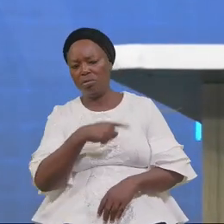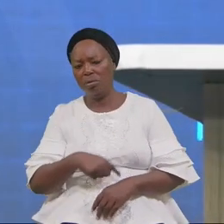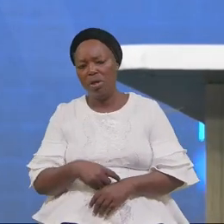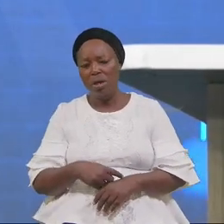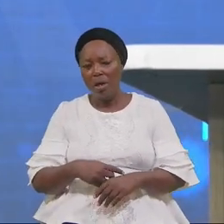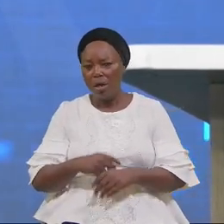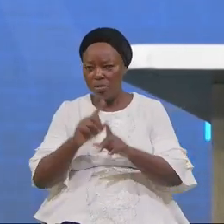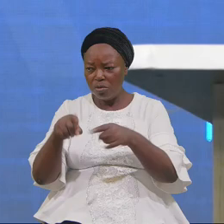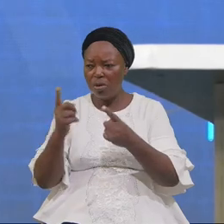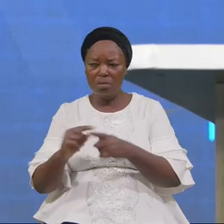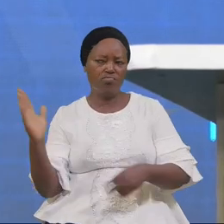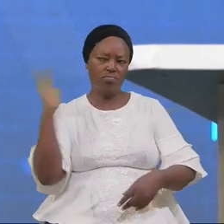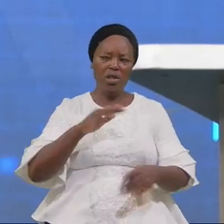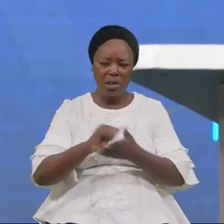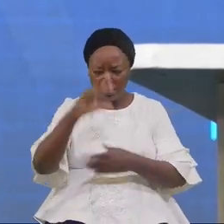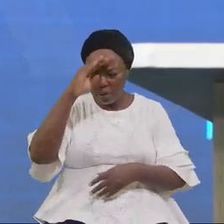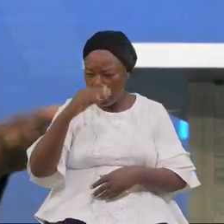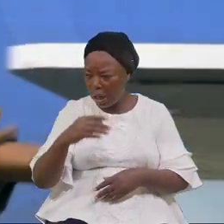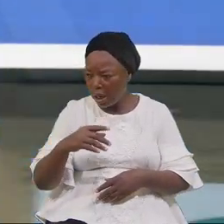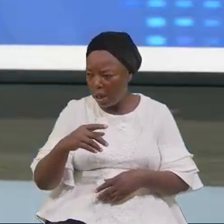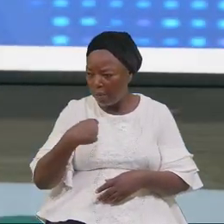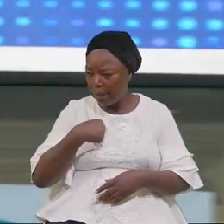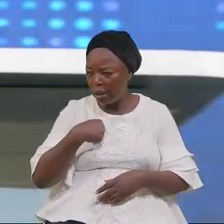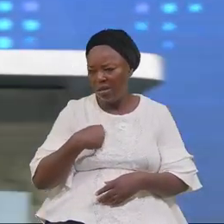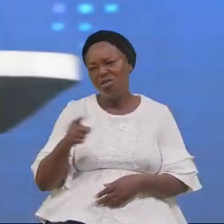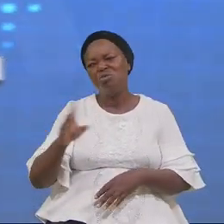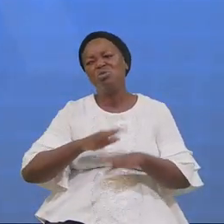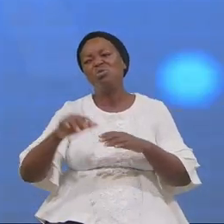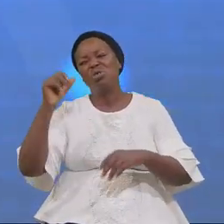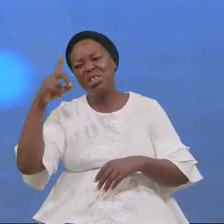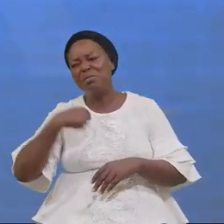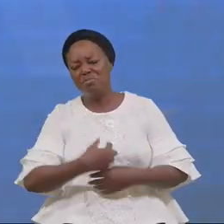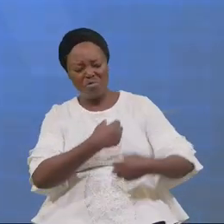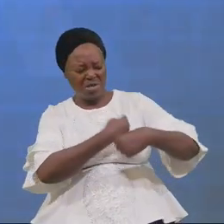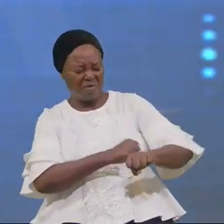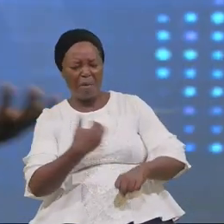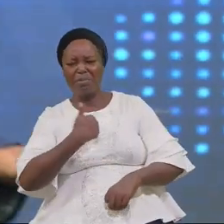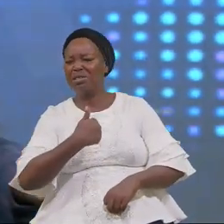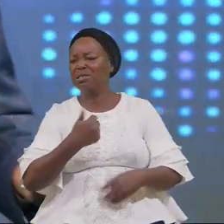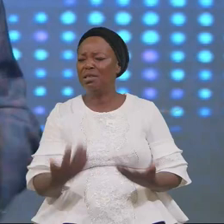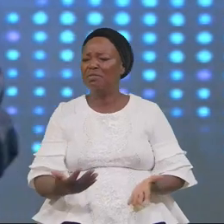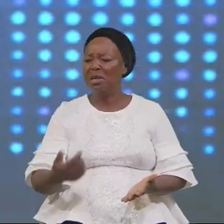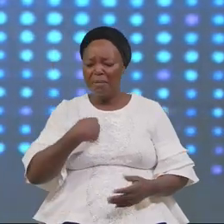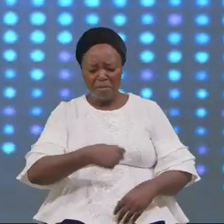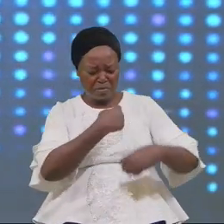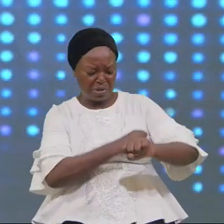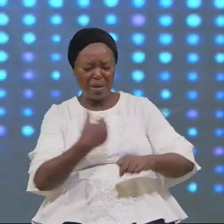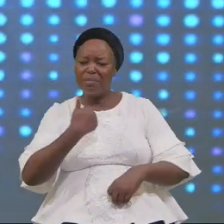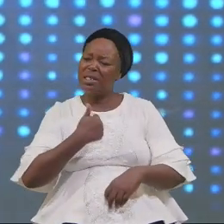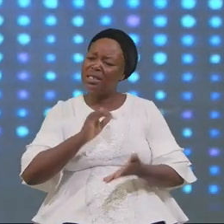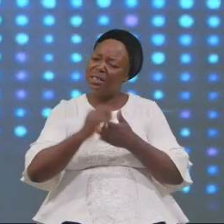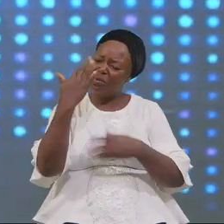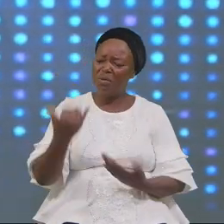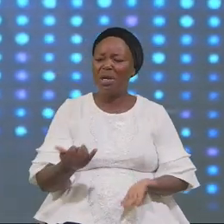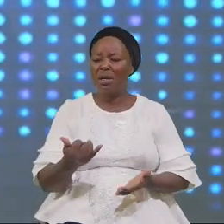that man. You don't understand. I was defending myself. I was protecting myself. You